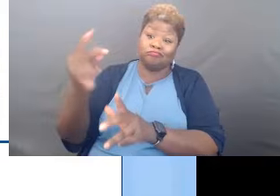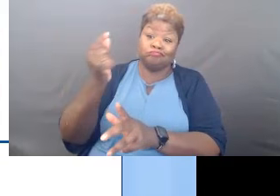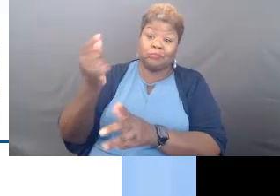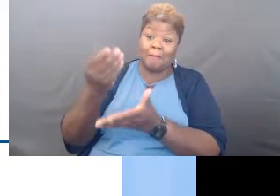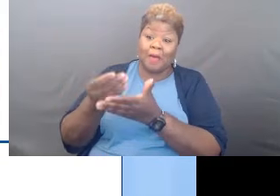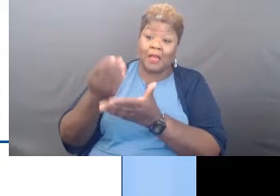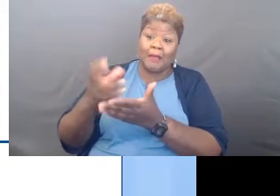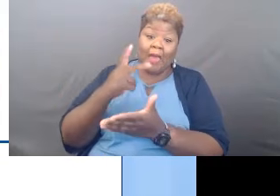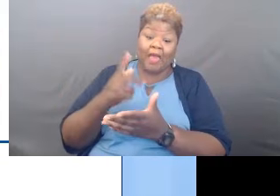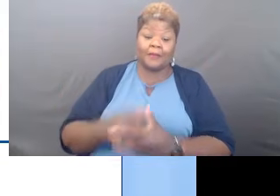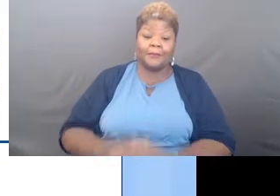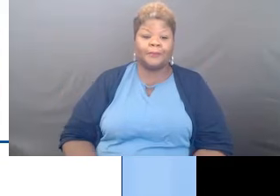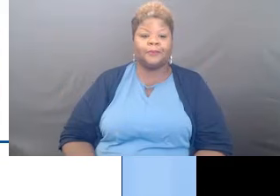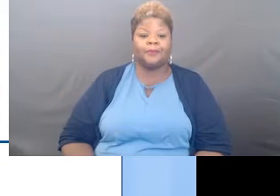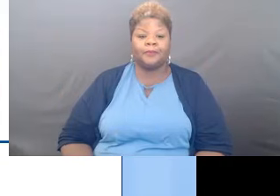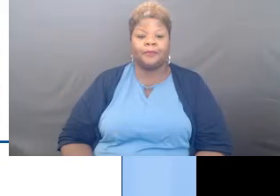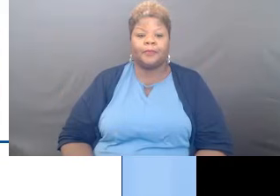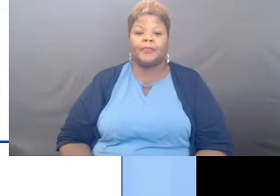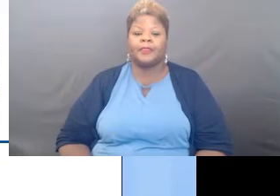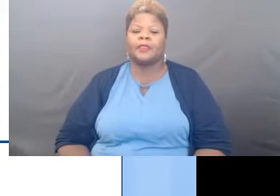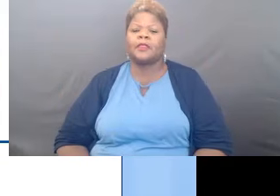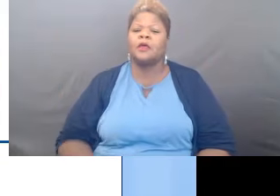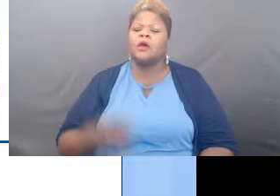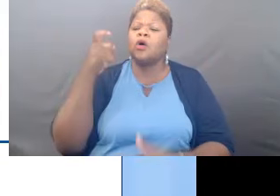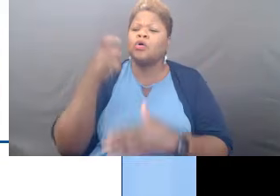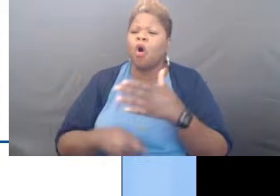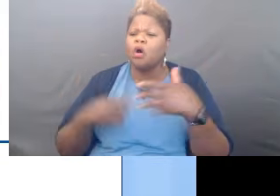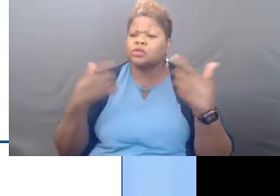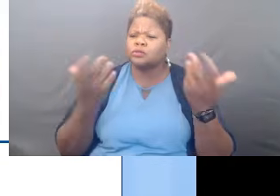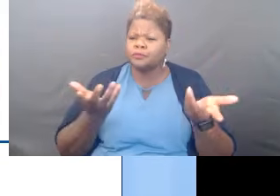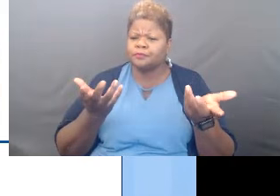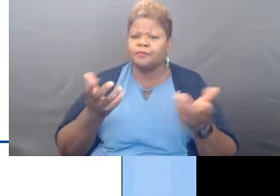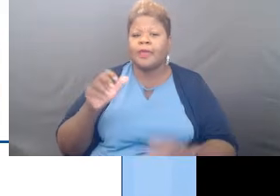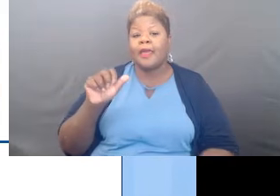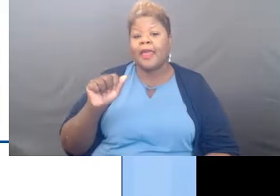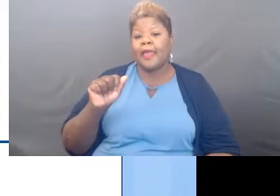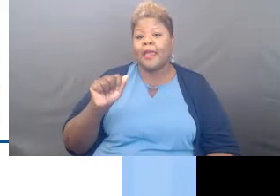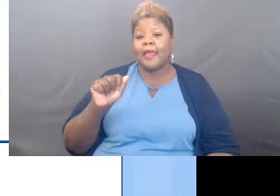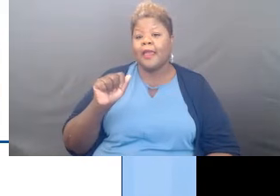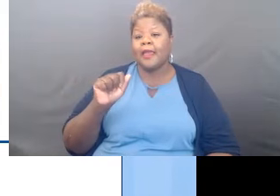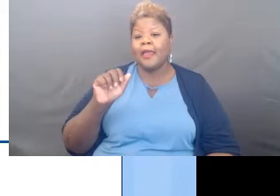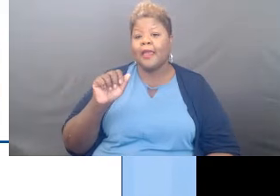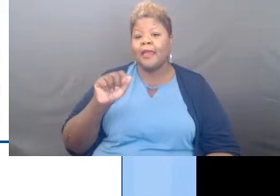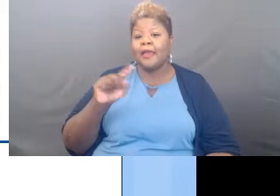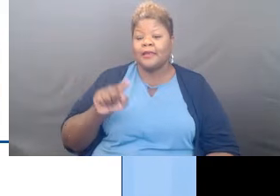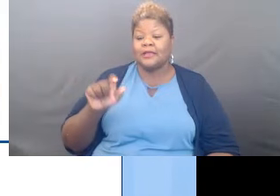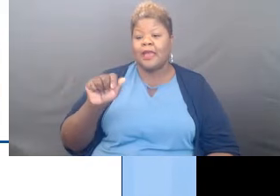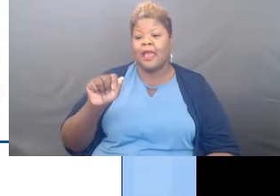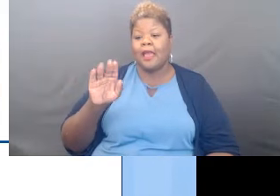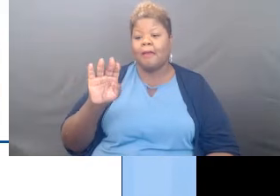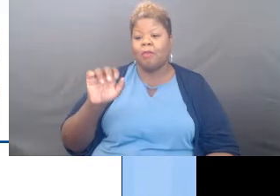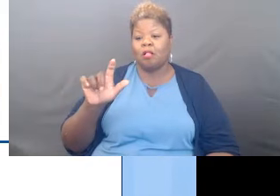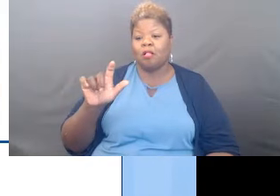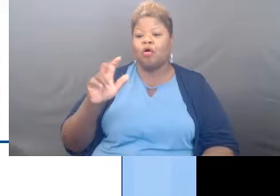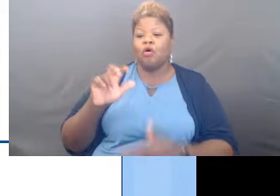possible. So account costs. So for AZ-ABLE, the monthly maintenance fee is